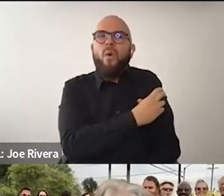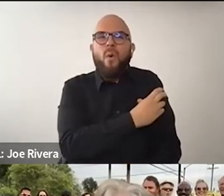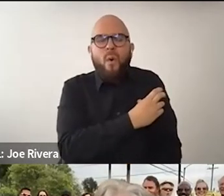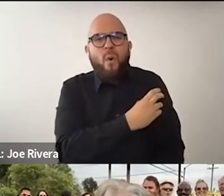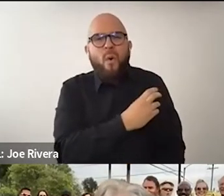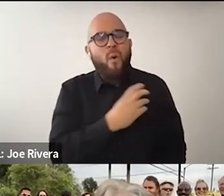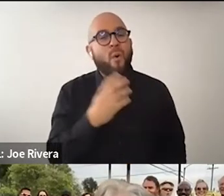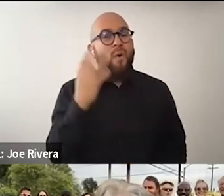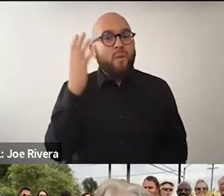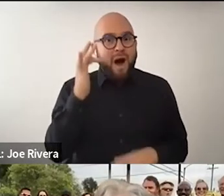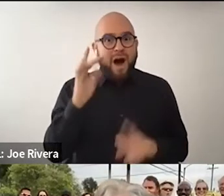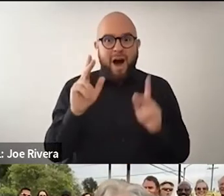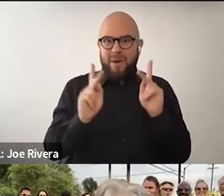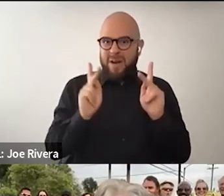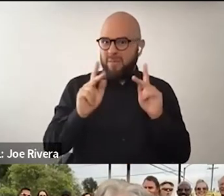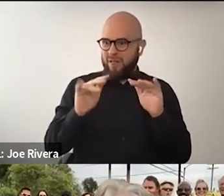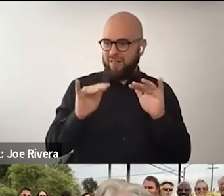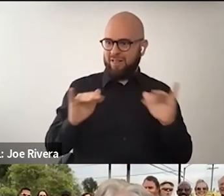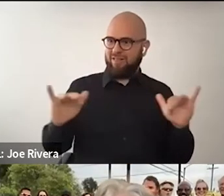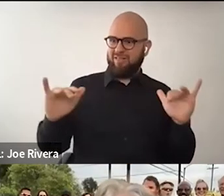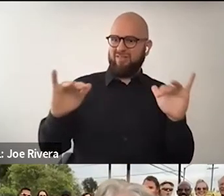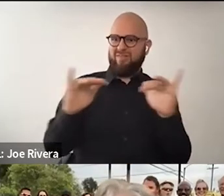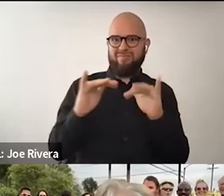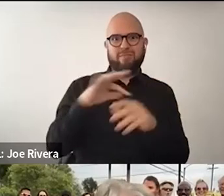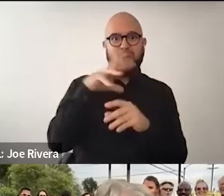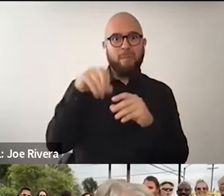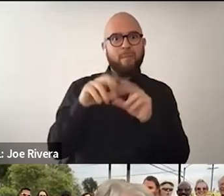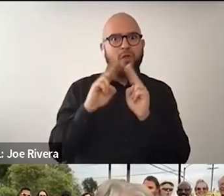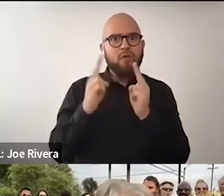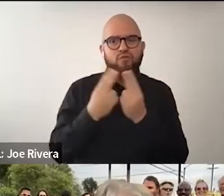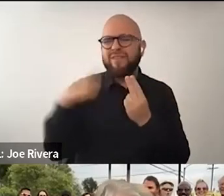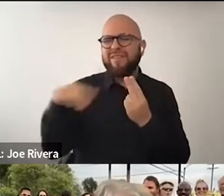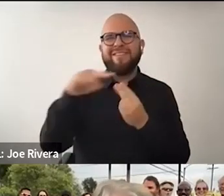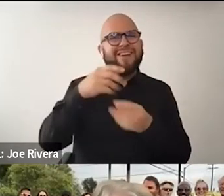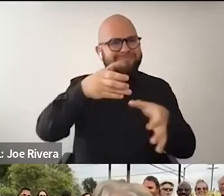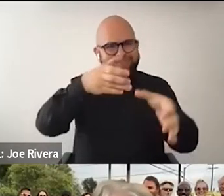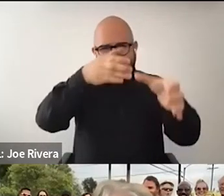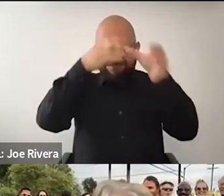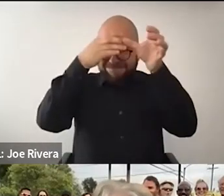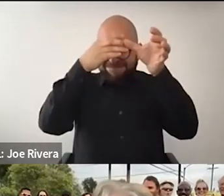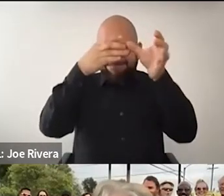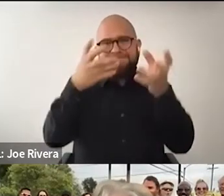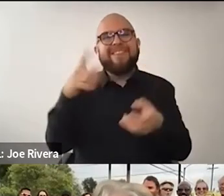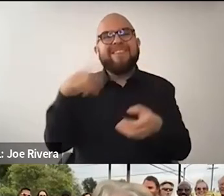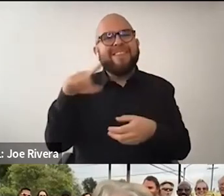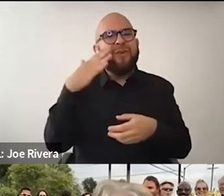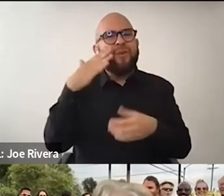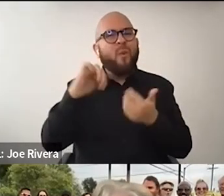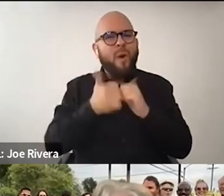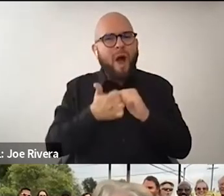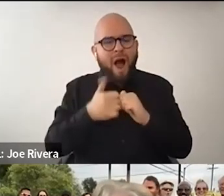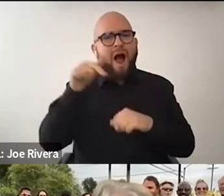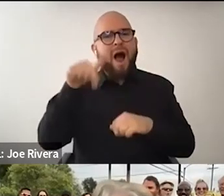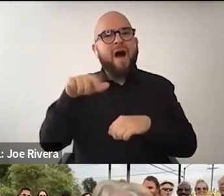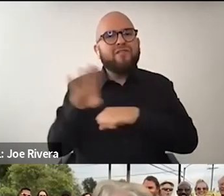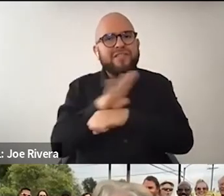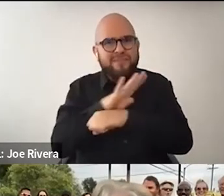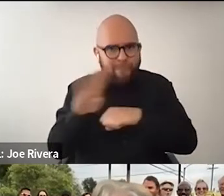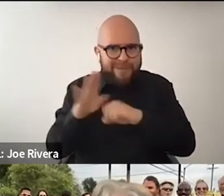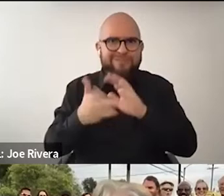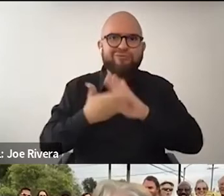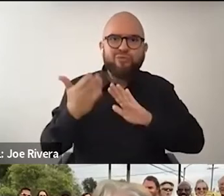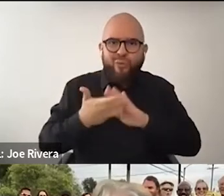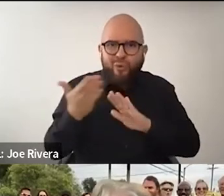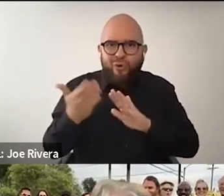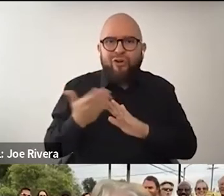of how the forces in the industry work. And those examples that I